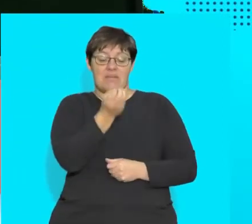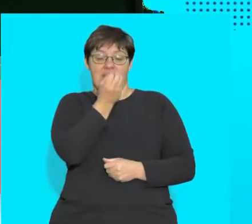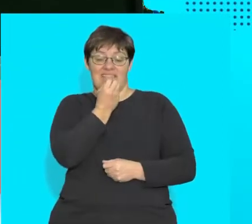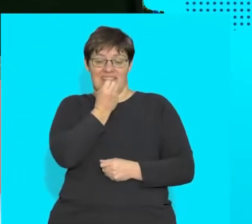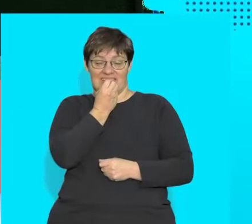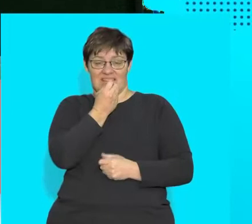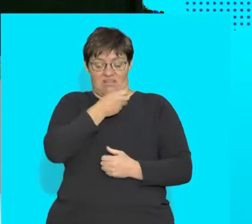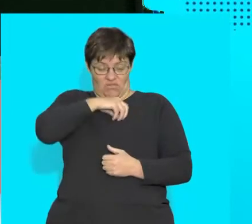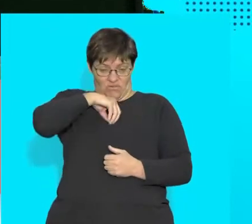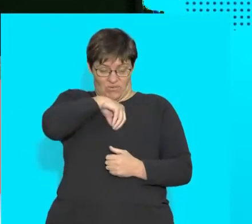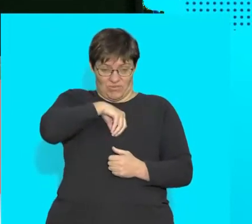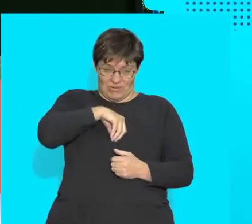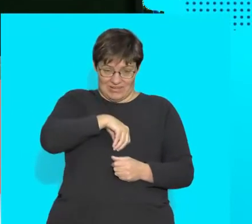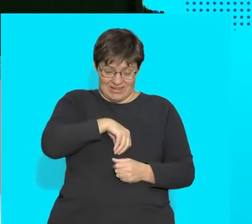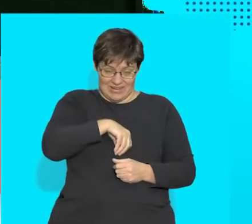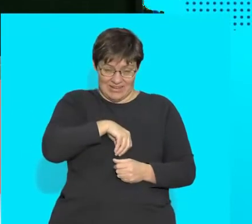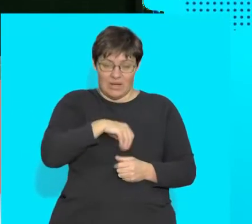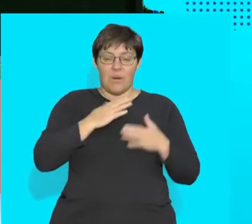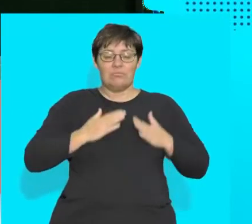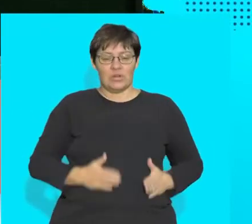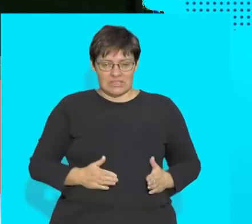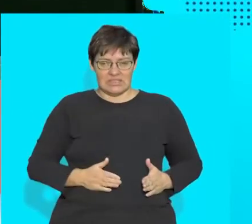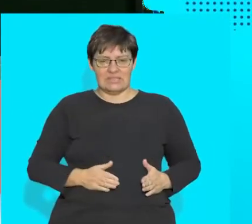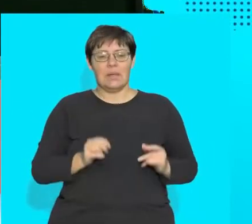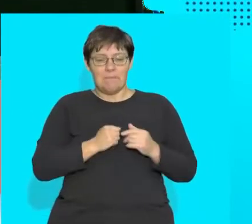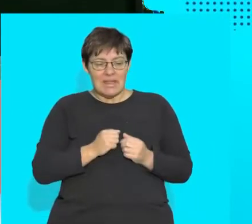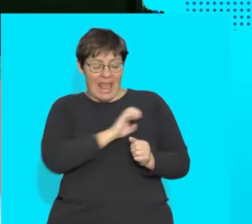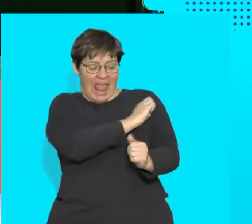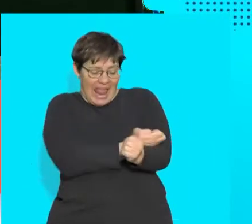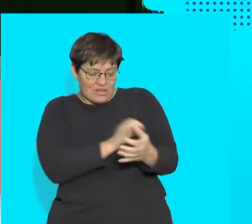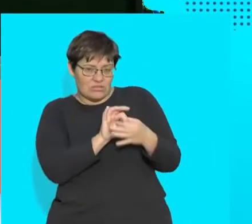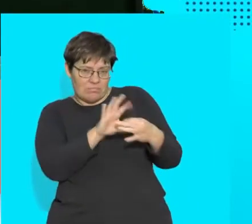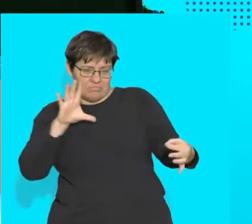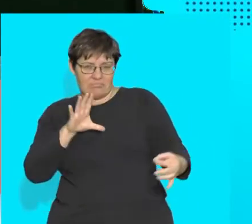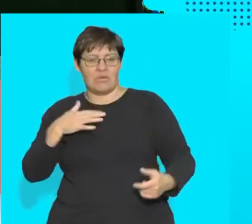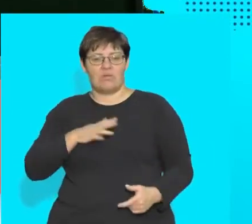I eat something and it goes into my body, I need to untrap that